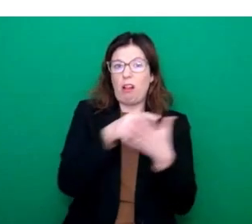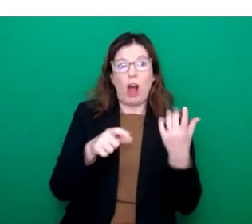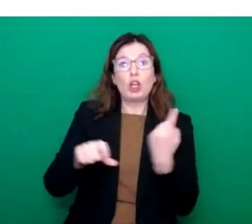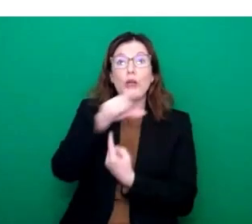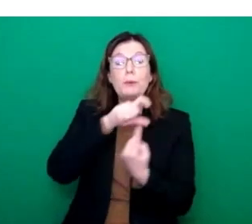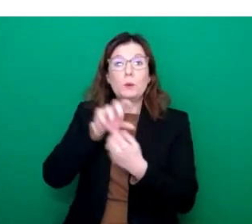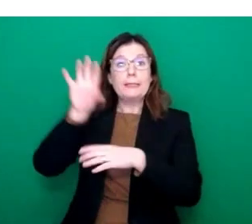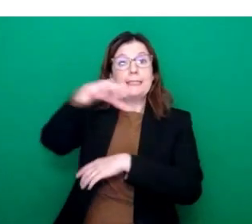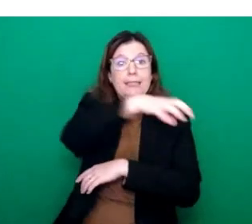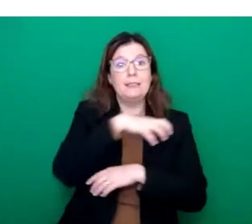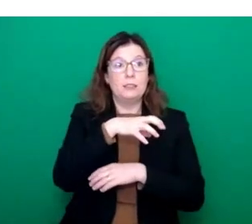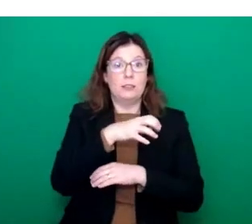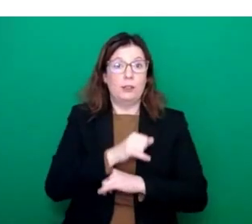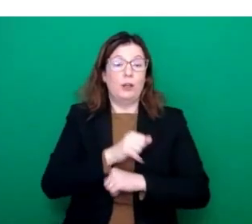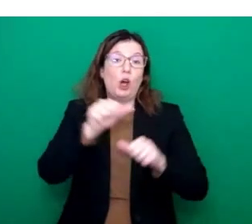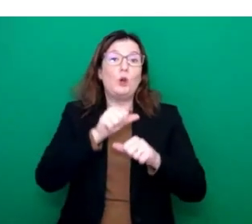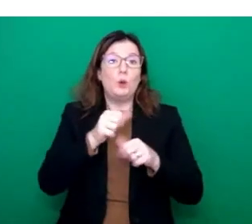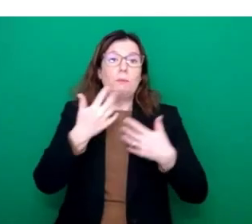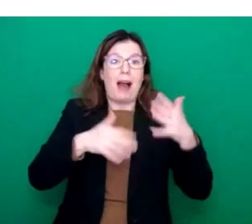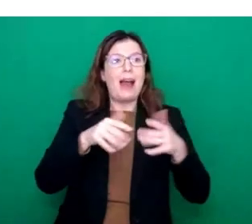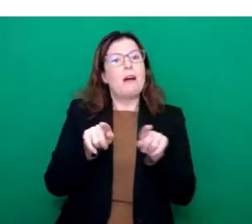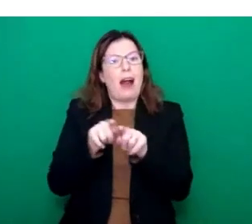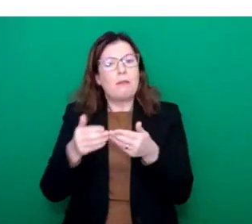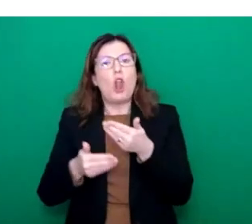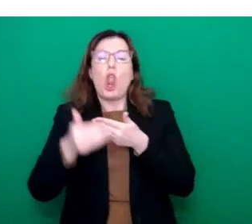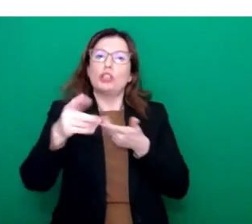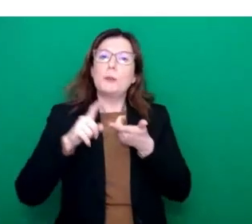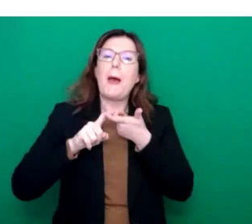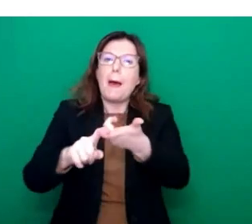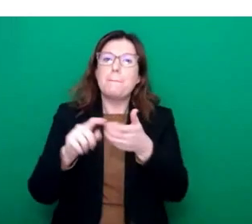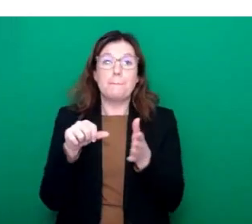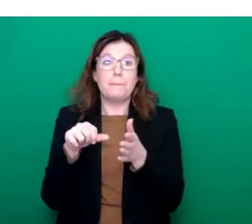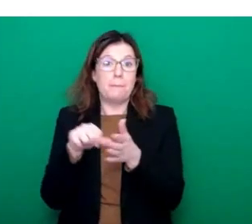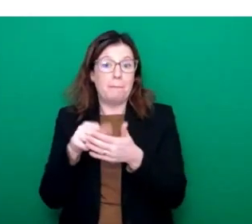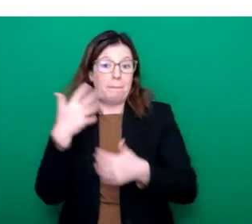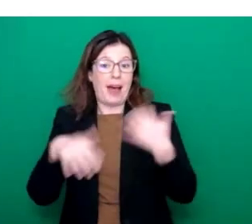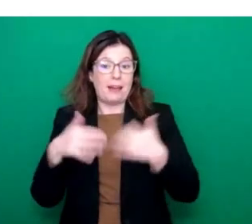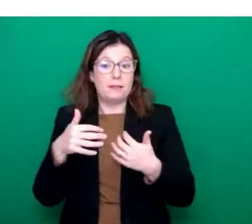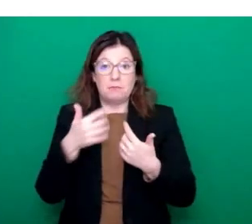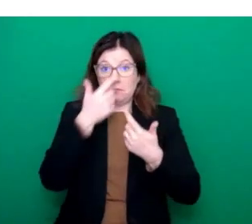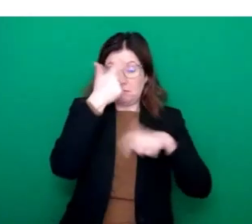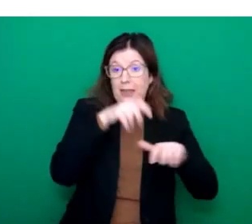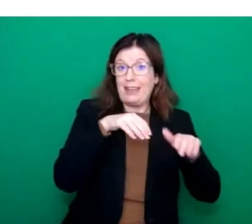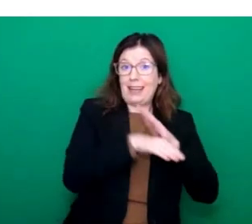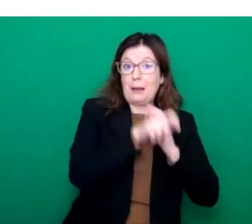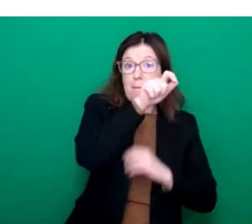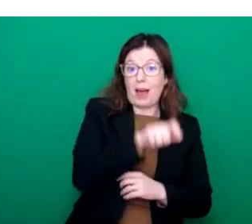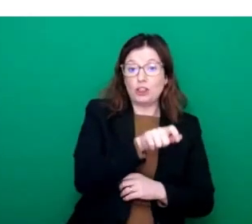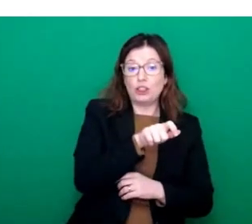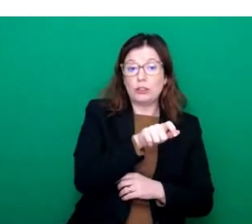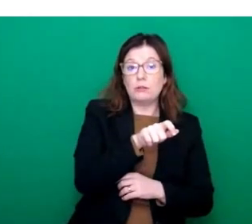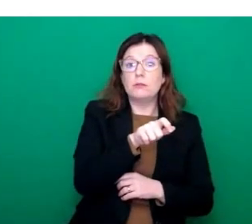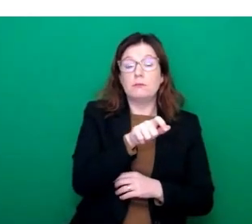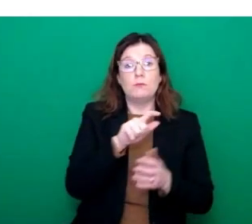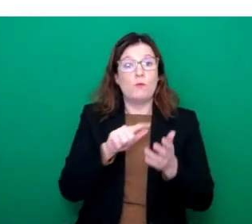with acute pain and more longer term persistent pain, whilst in hospitals, inpatients, and coming to the hospital